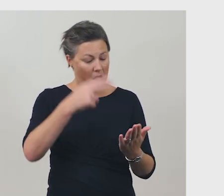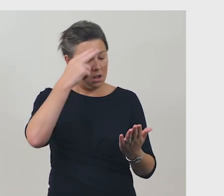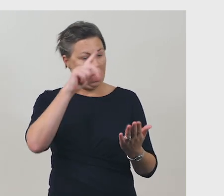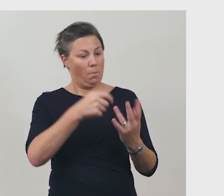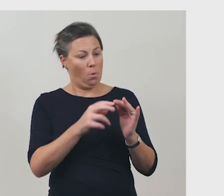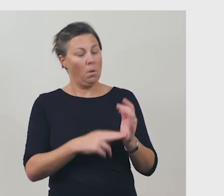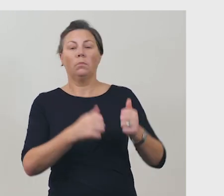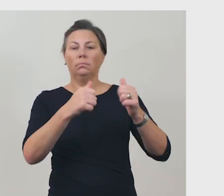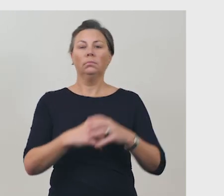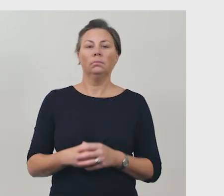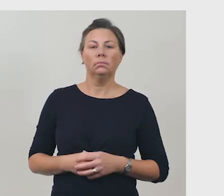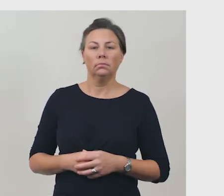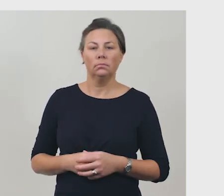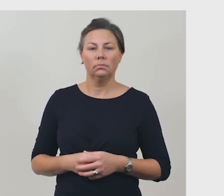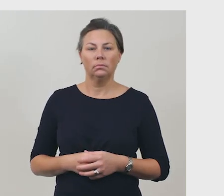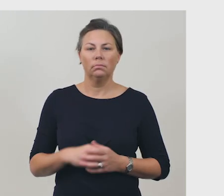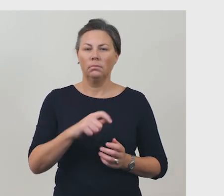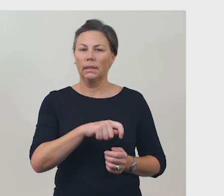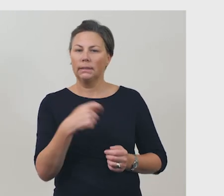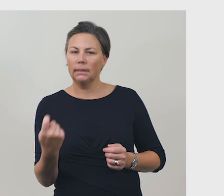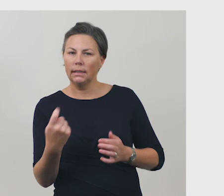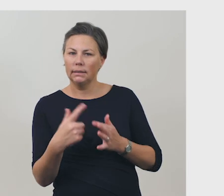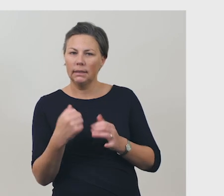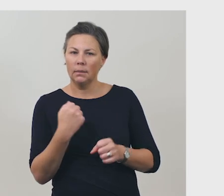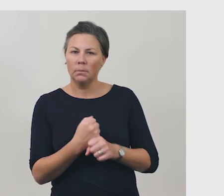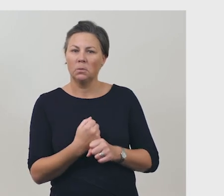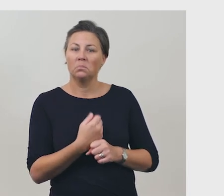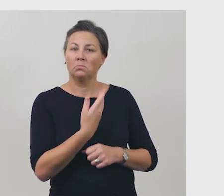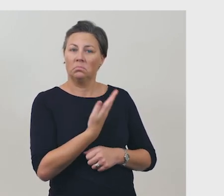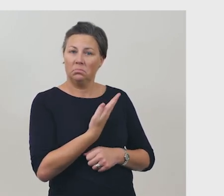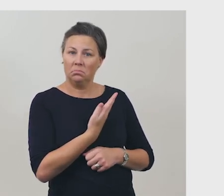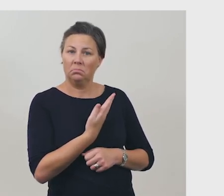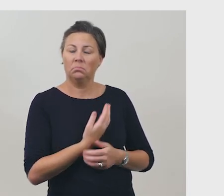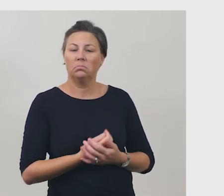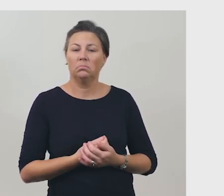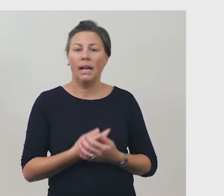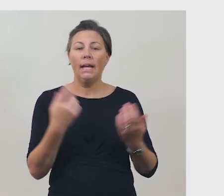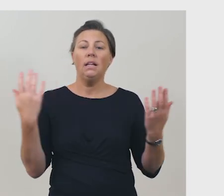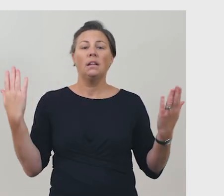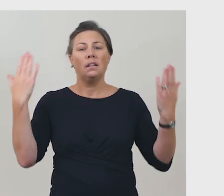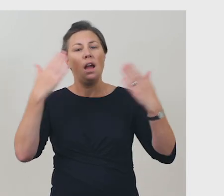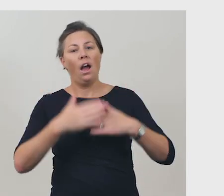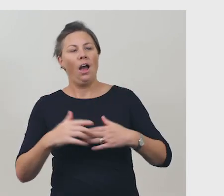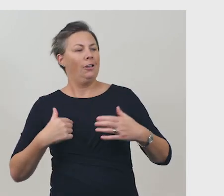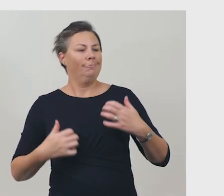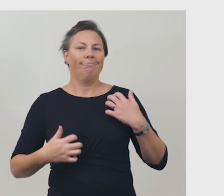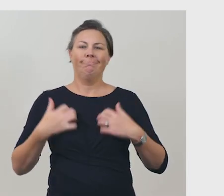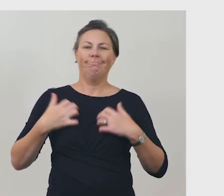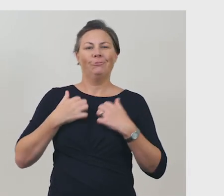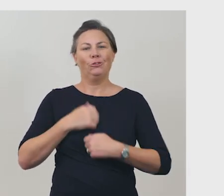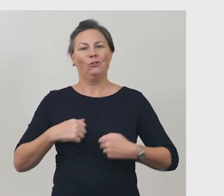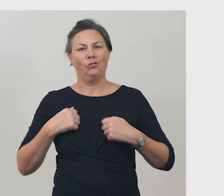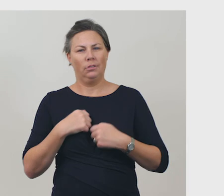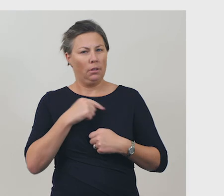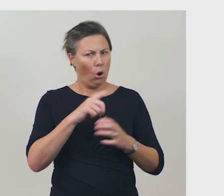Corbyn. The next example is, "The evenings were entertaining." Is this an example of